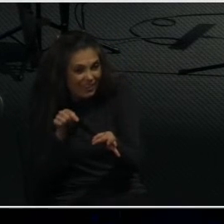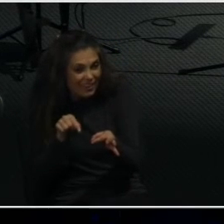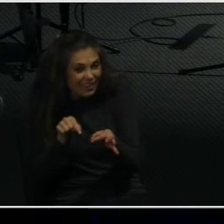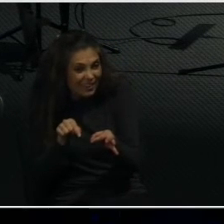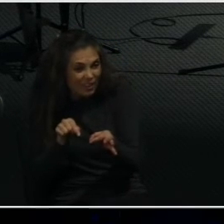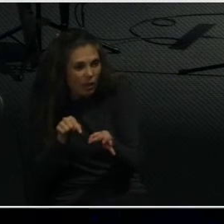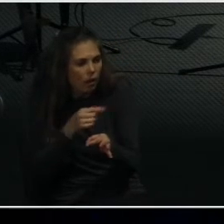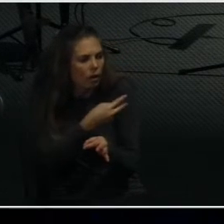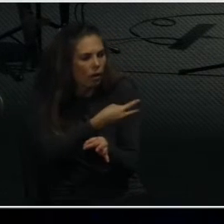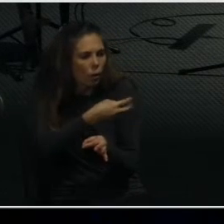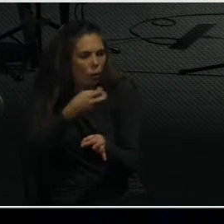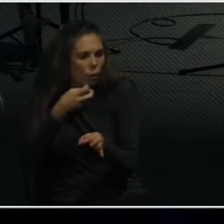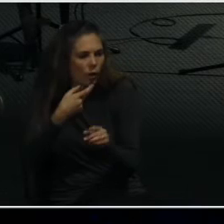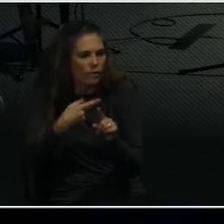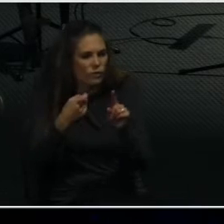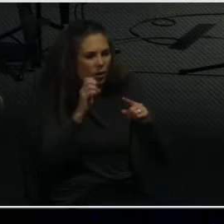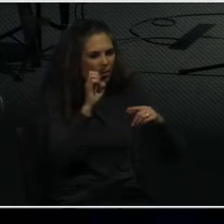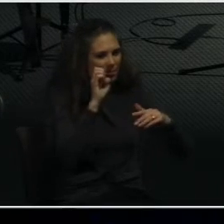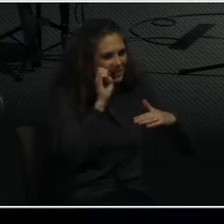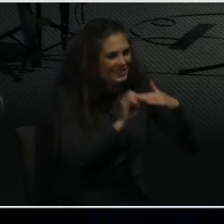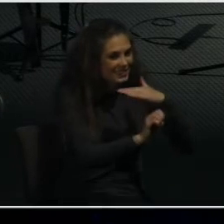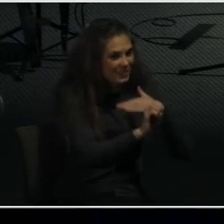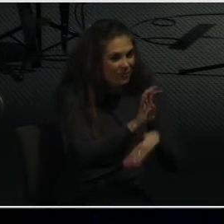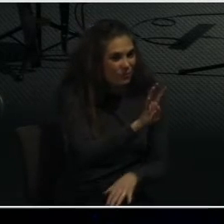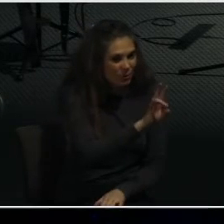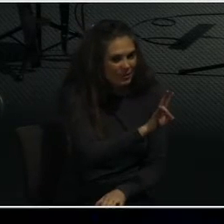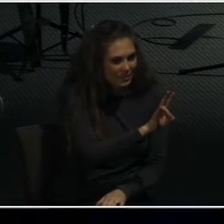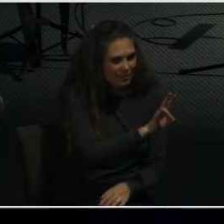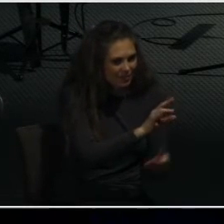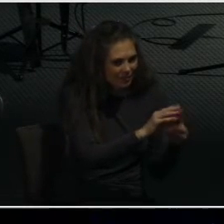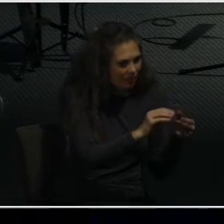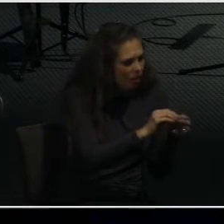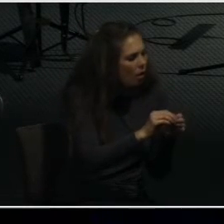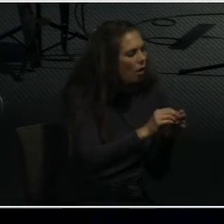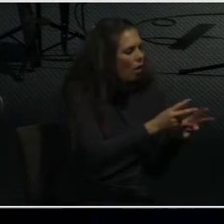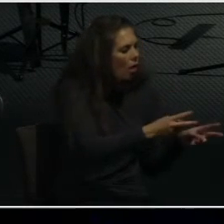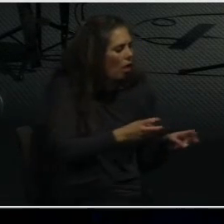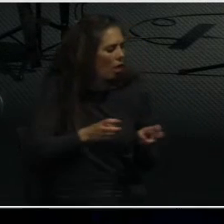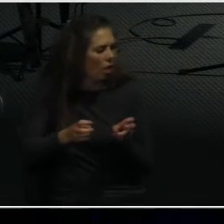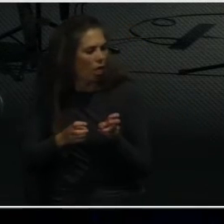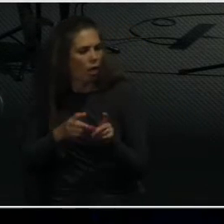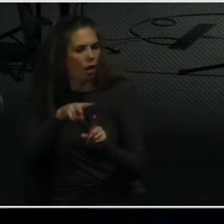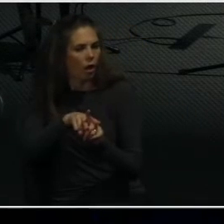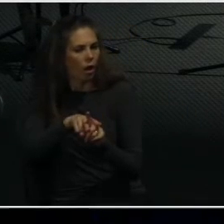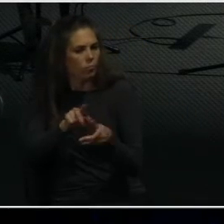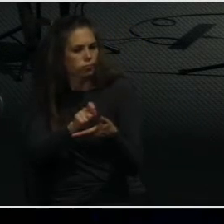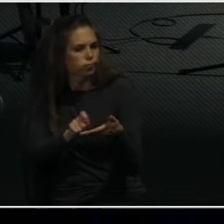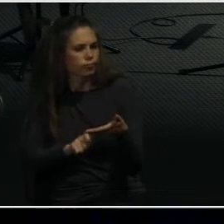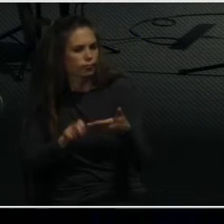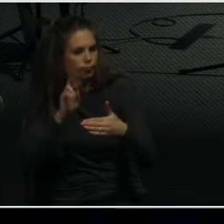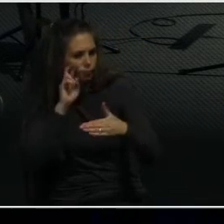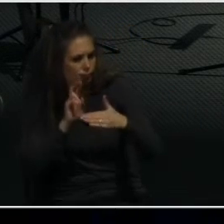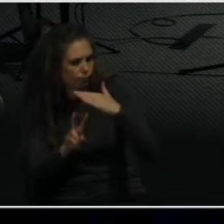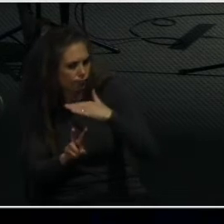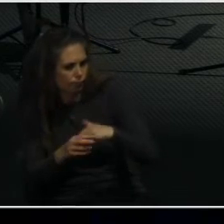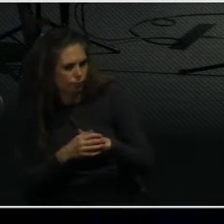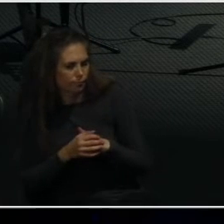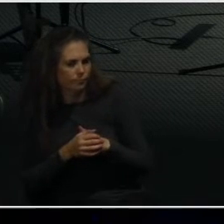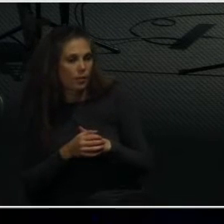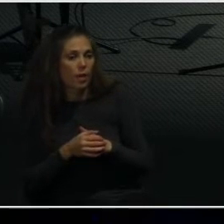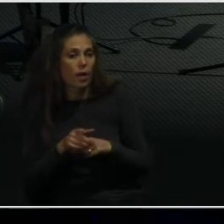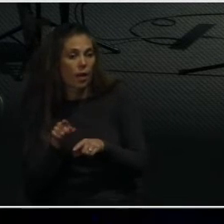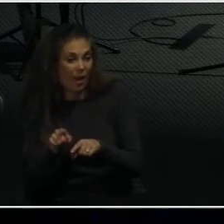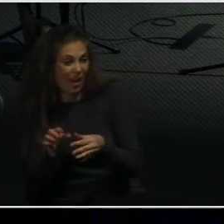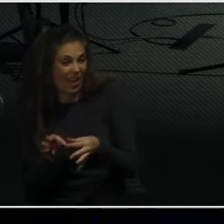47. And Ezekiel, in writing and trying to find words to describe his vision, uses the Garden of